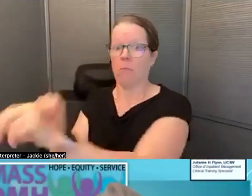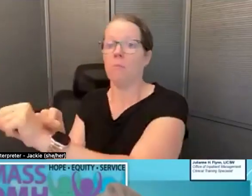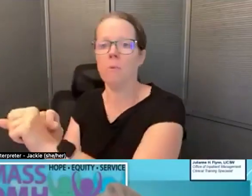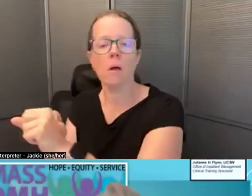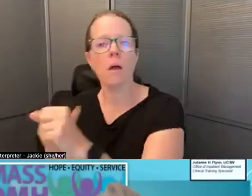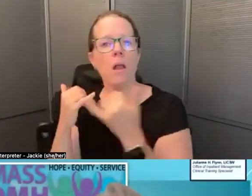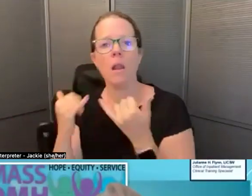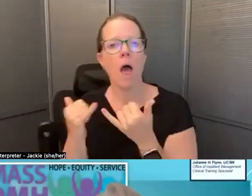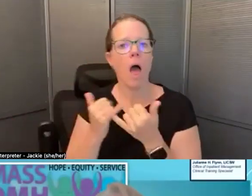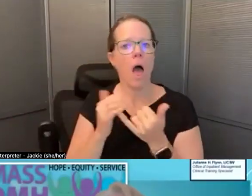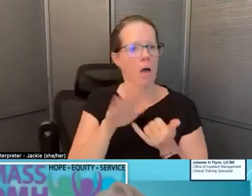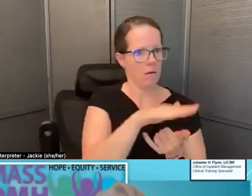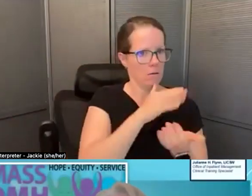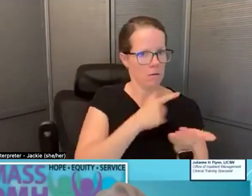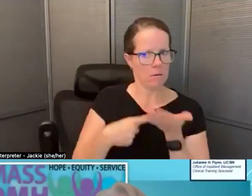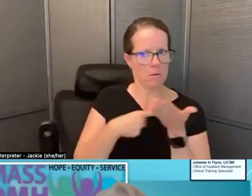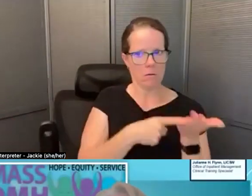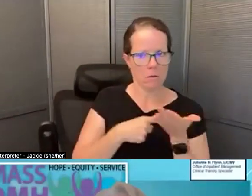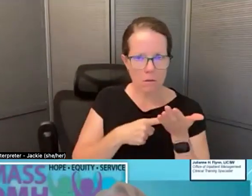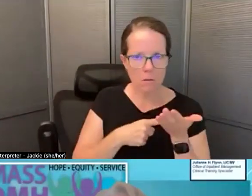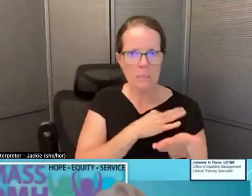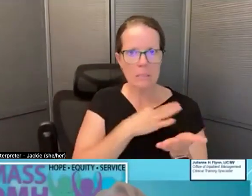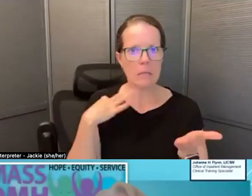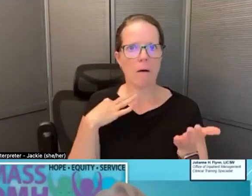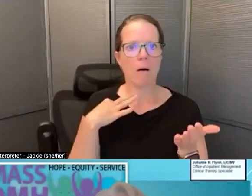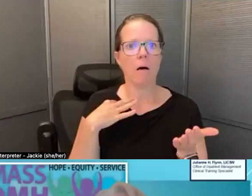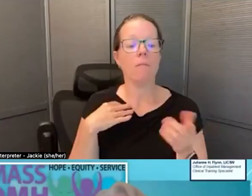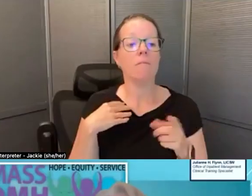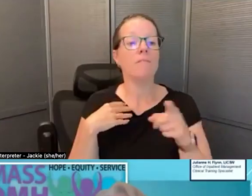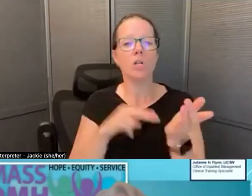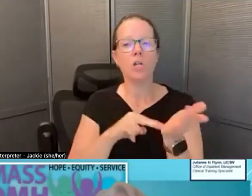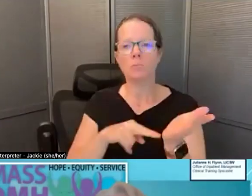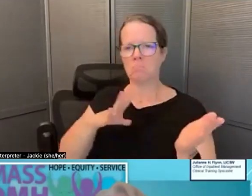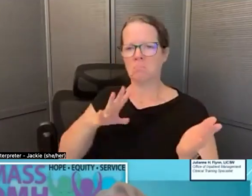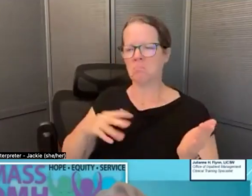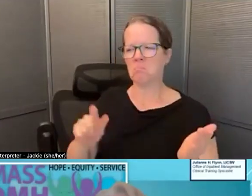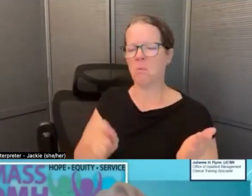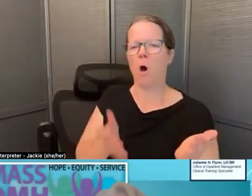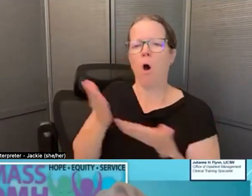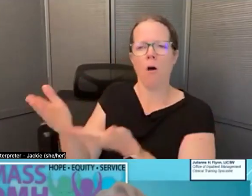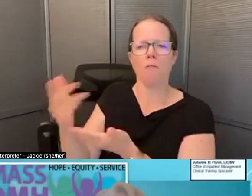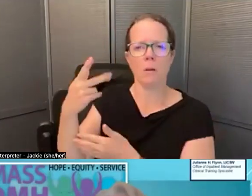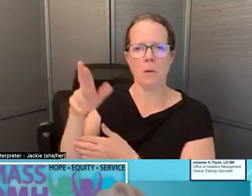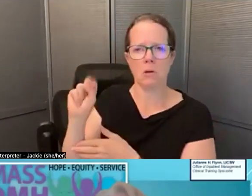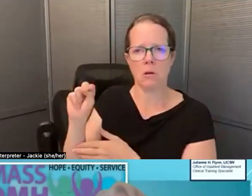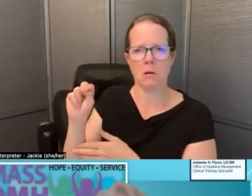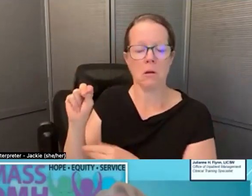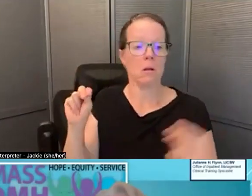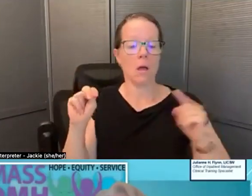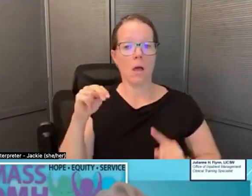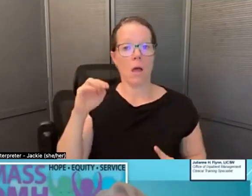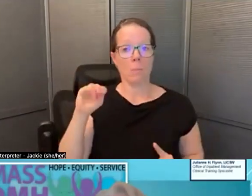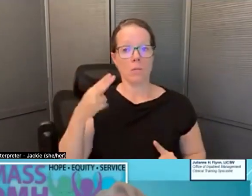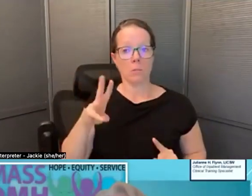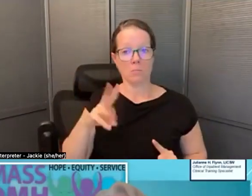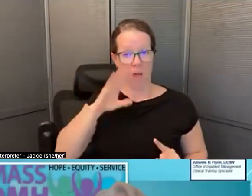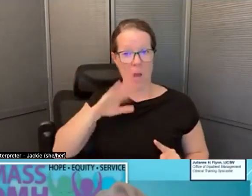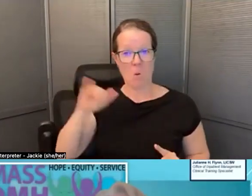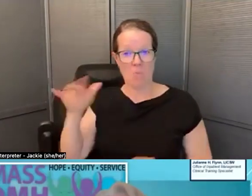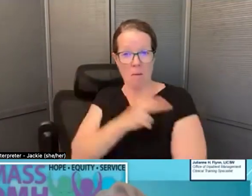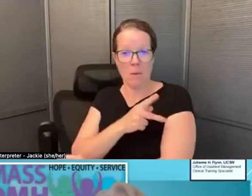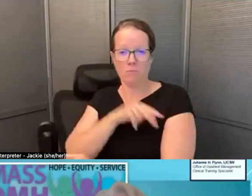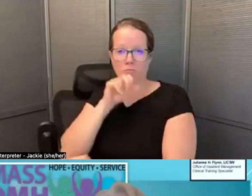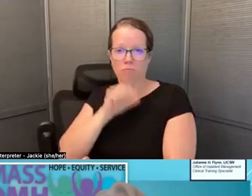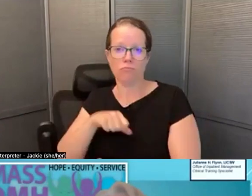we're going to offer a PRN. And I may have a mental health worker who says, you know what, I know this person enjoys listening to music in the sensory room. So we're going to